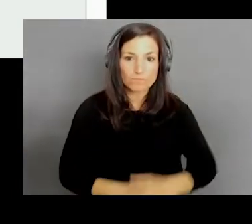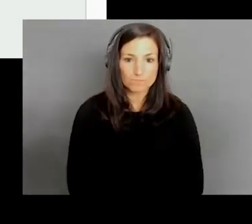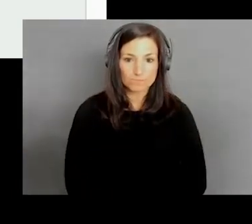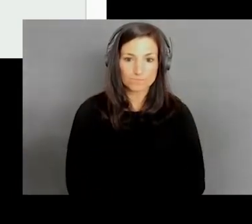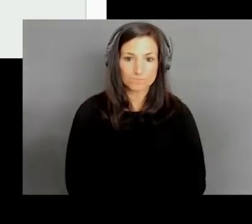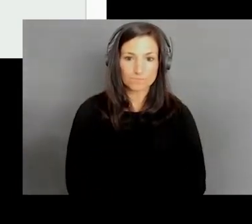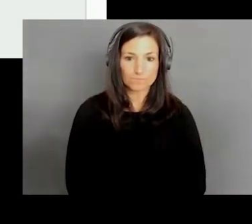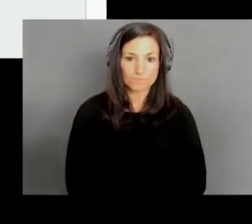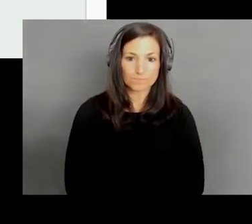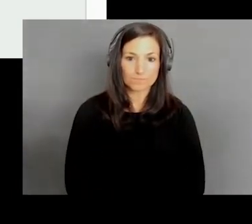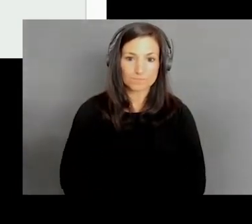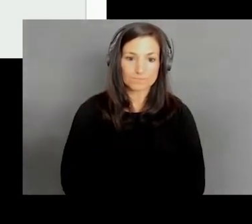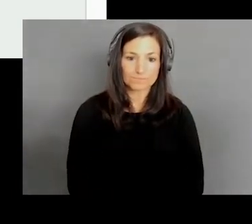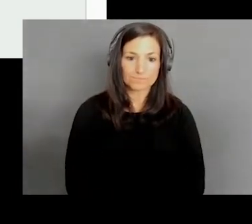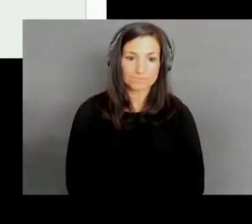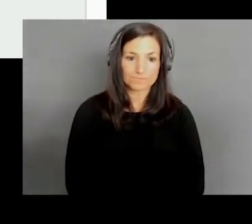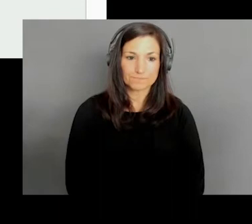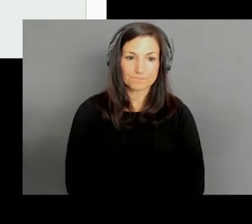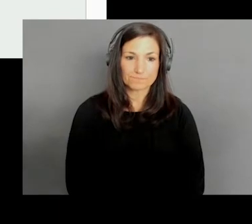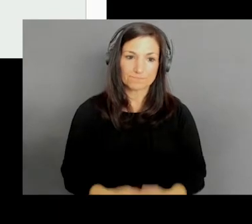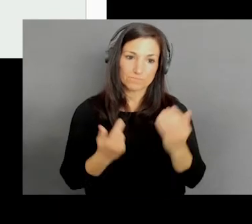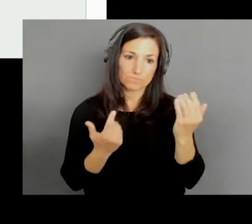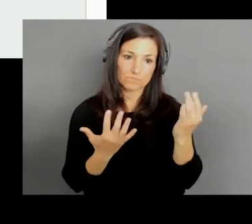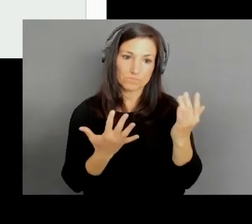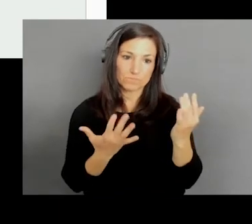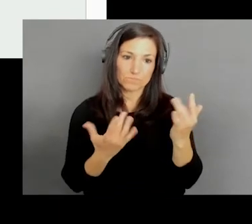Again, give that another couple of seconds to create.